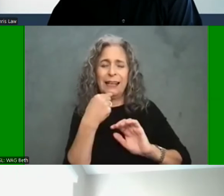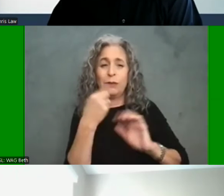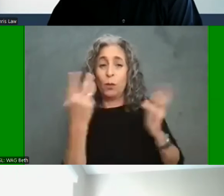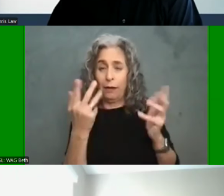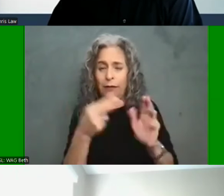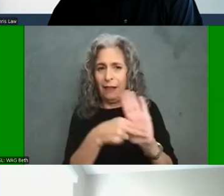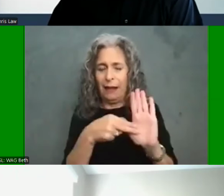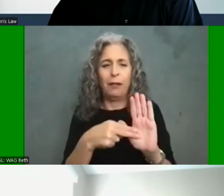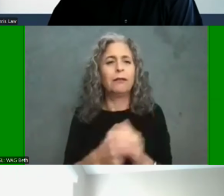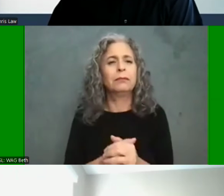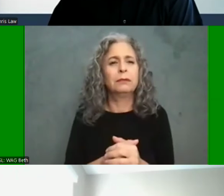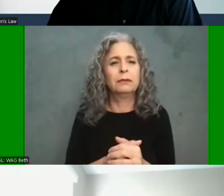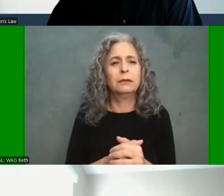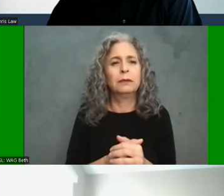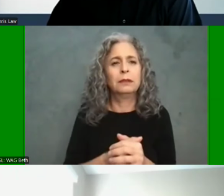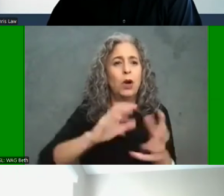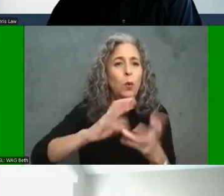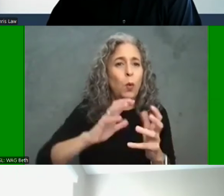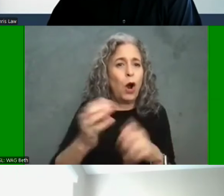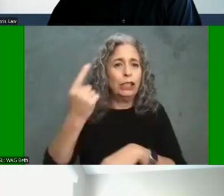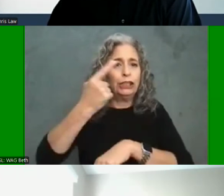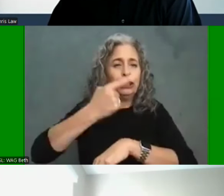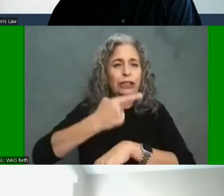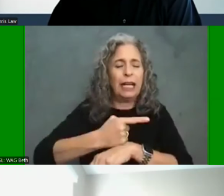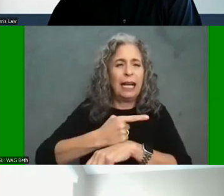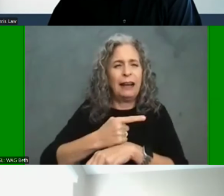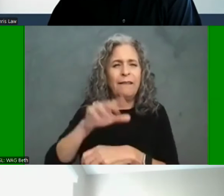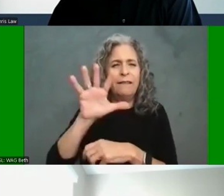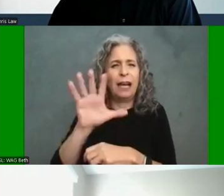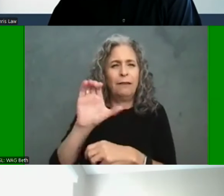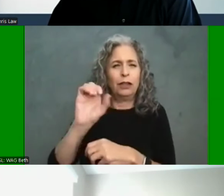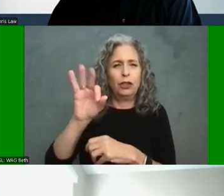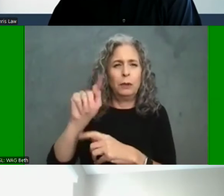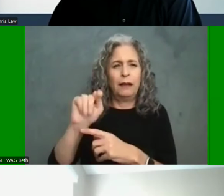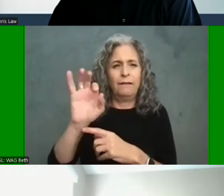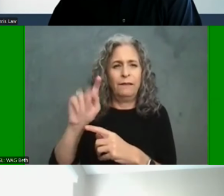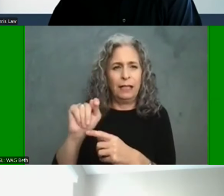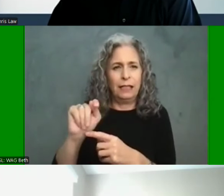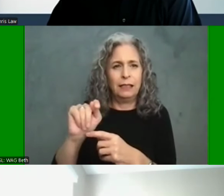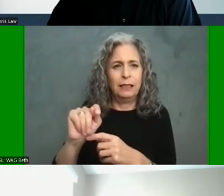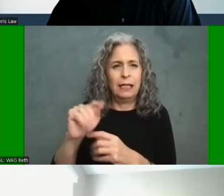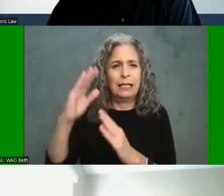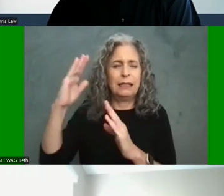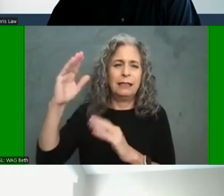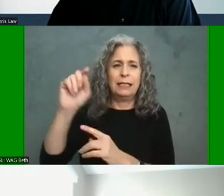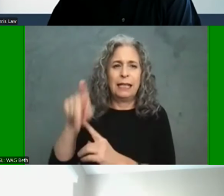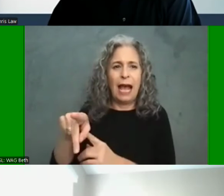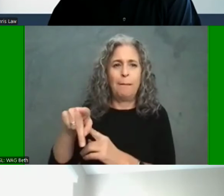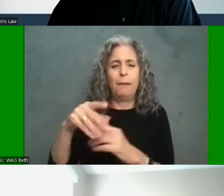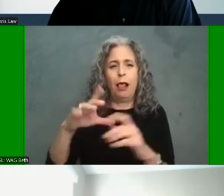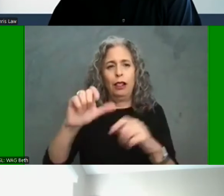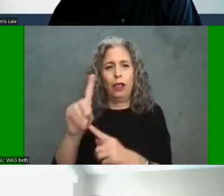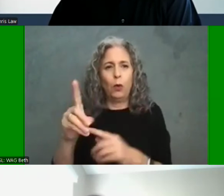says, washed a 5 cubic feet top loader washer, and it's got 3.6 stars out of 5